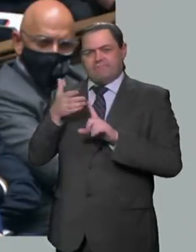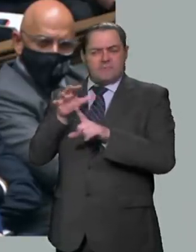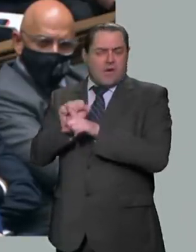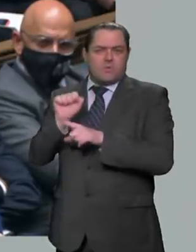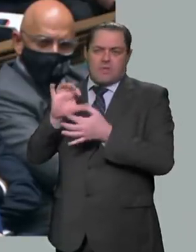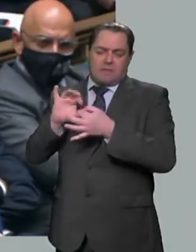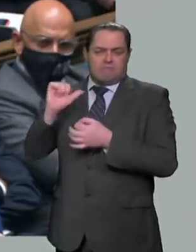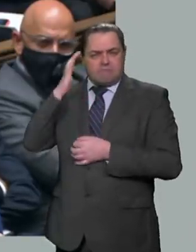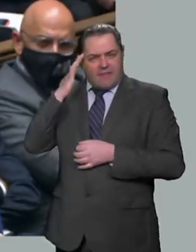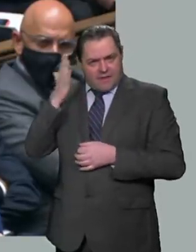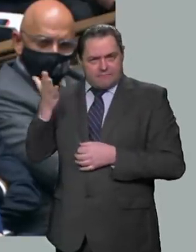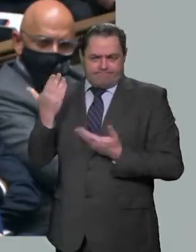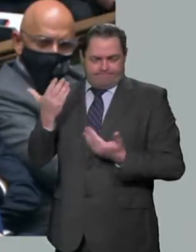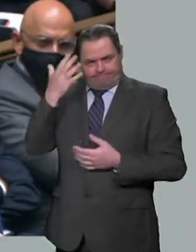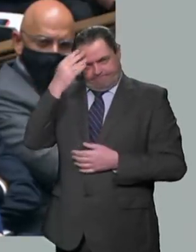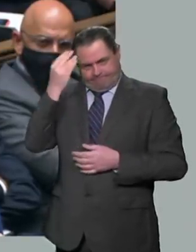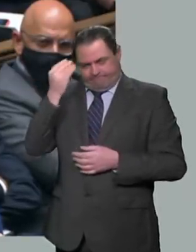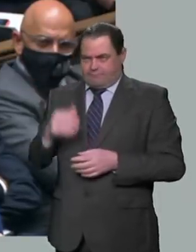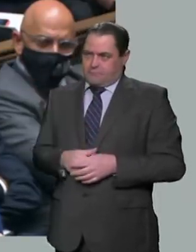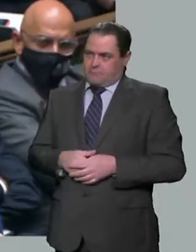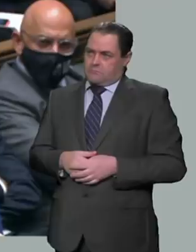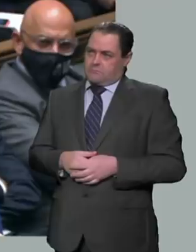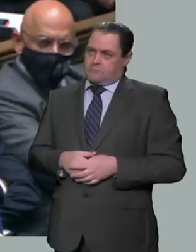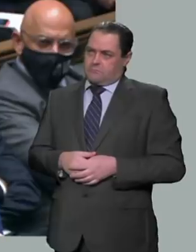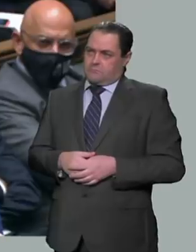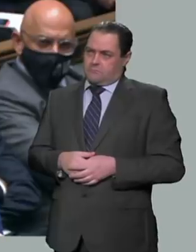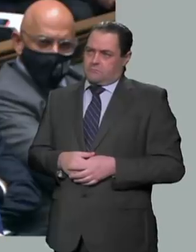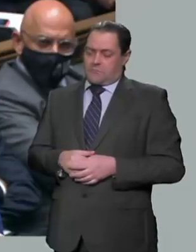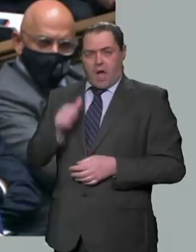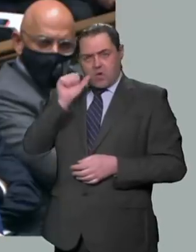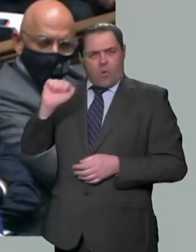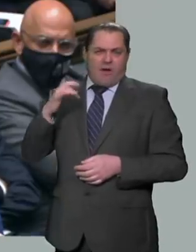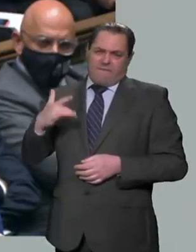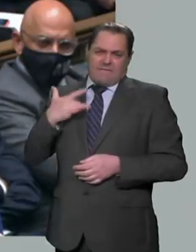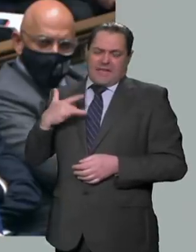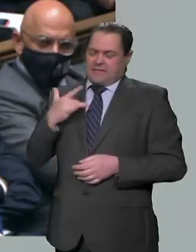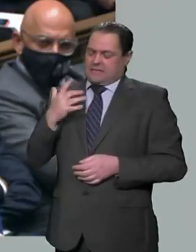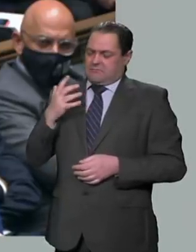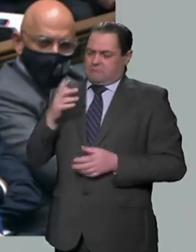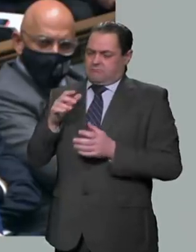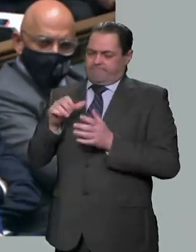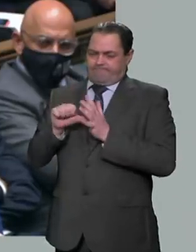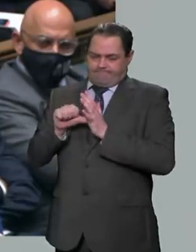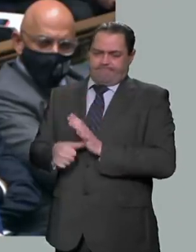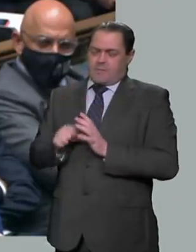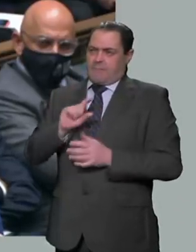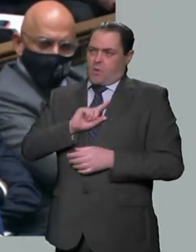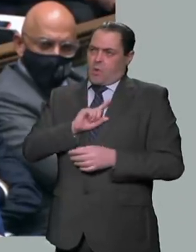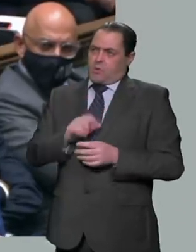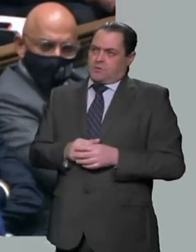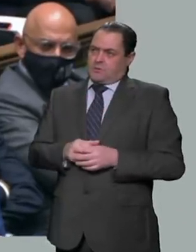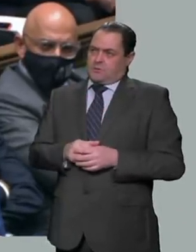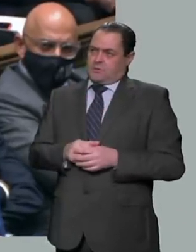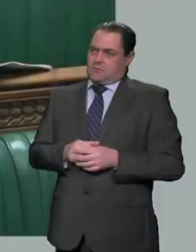of her mother's current condition. And I know how her feelings must be exacerbated by the difficulties